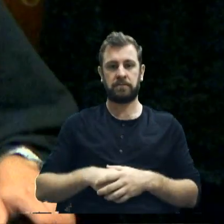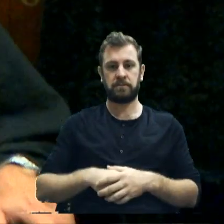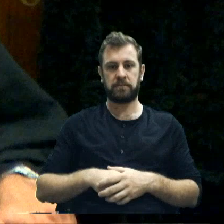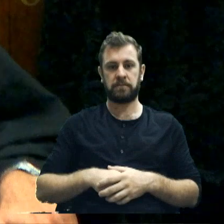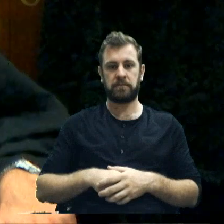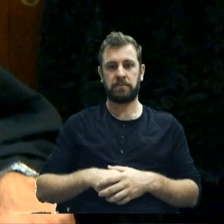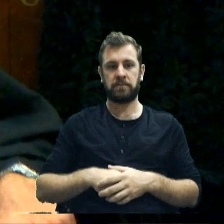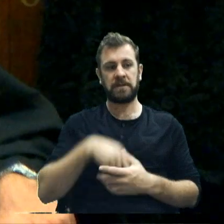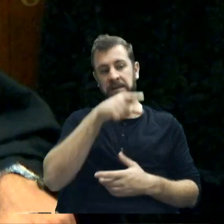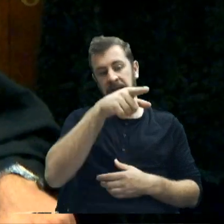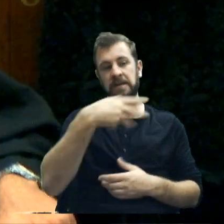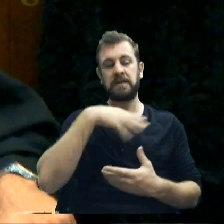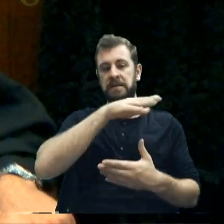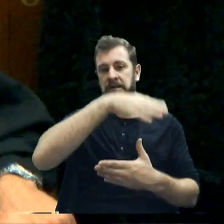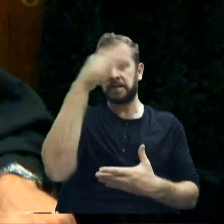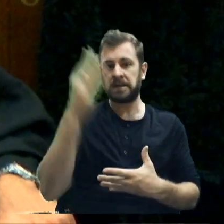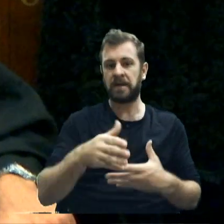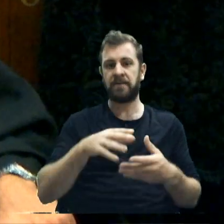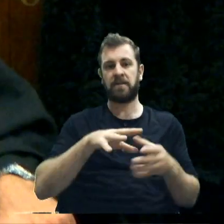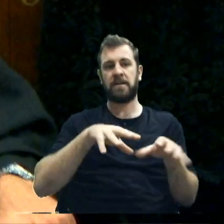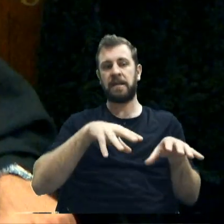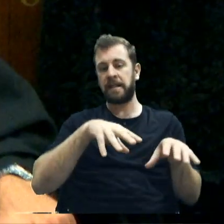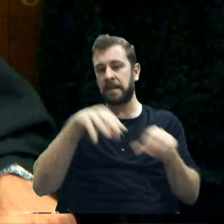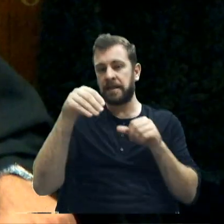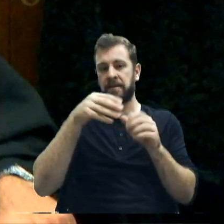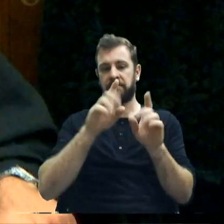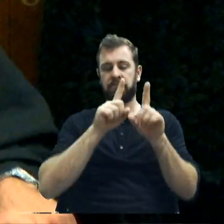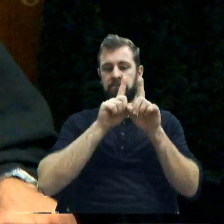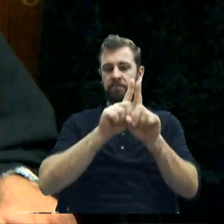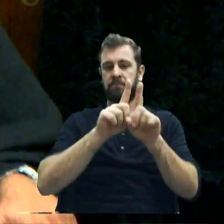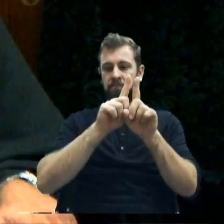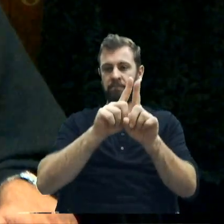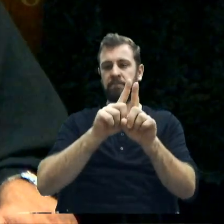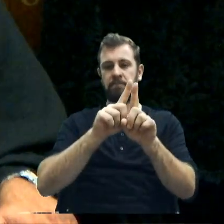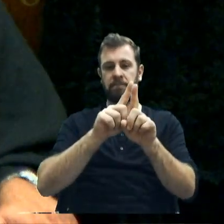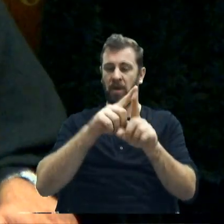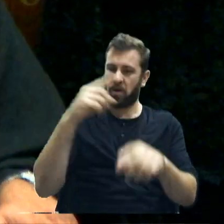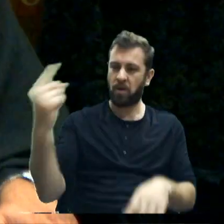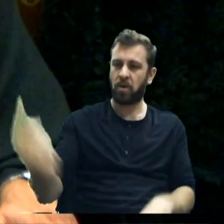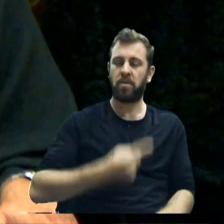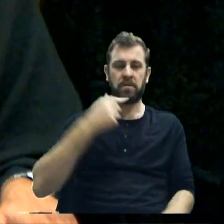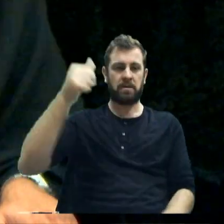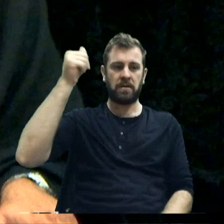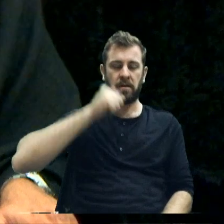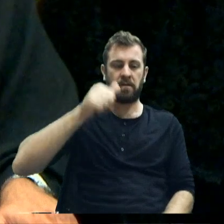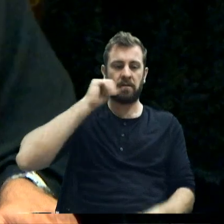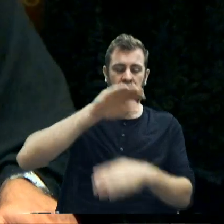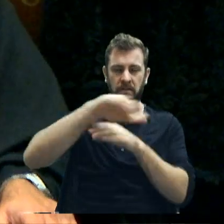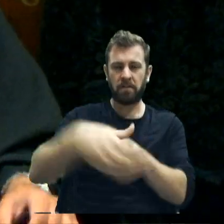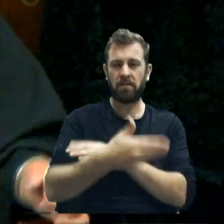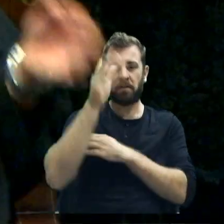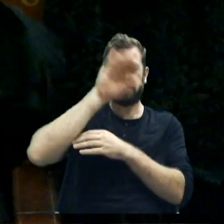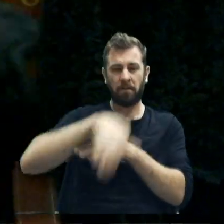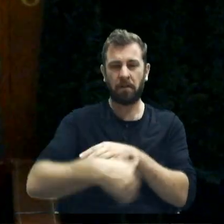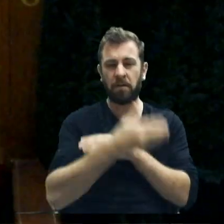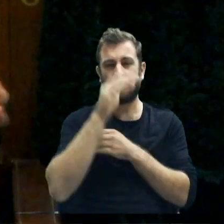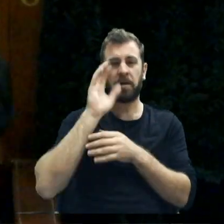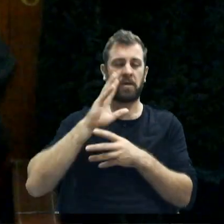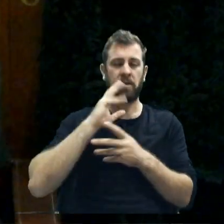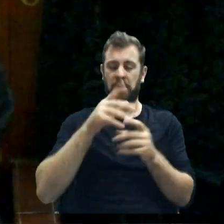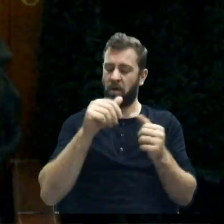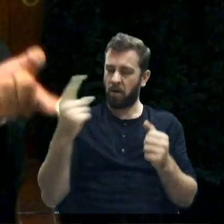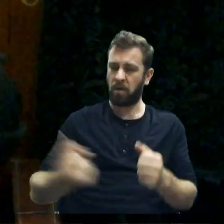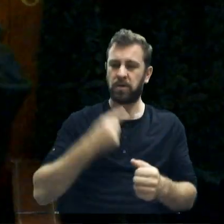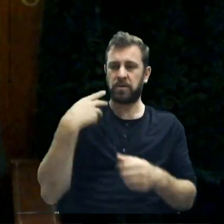He would never leave the side of the Kaaba. Day in and day out, ibadat upon ibadat, dua upon